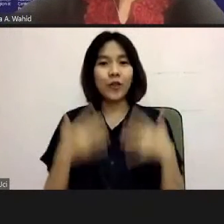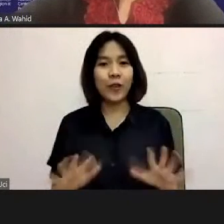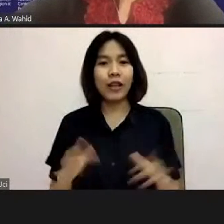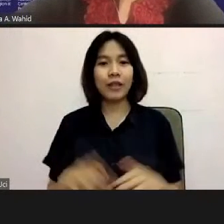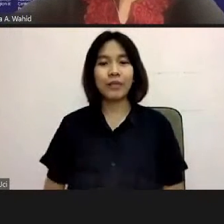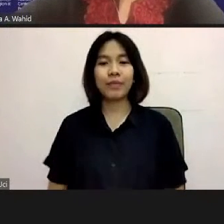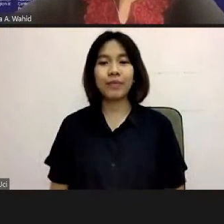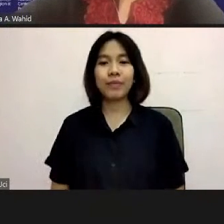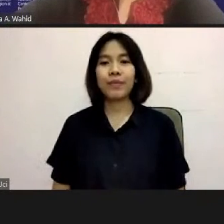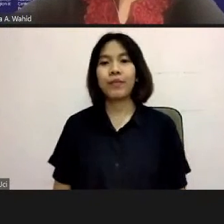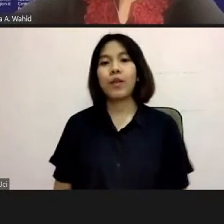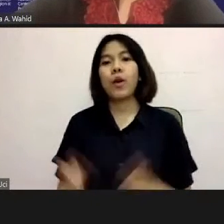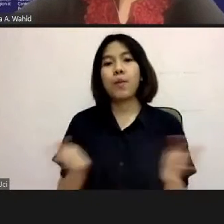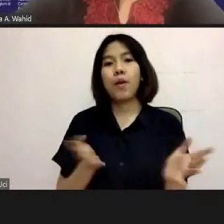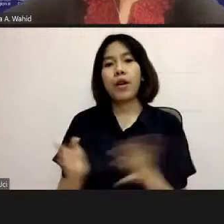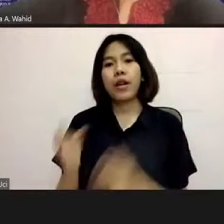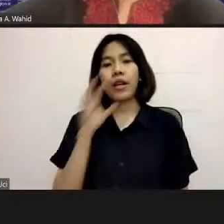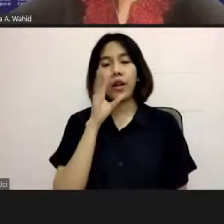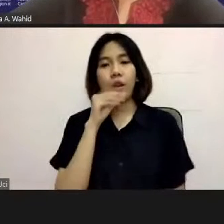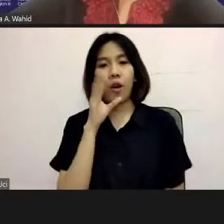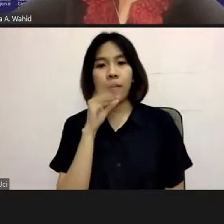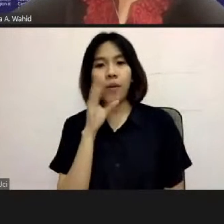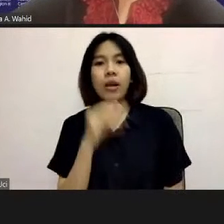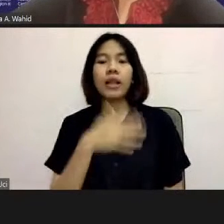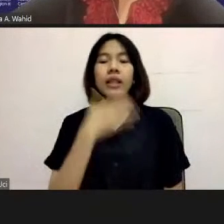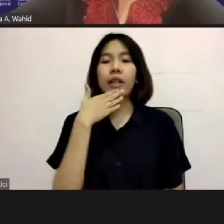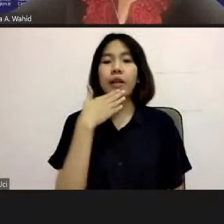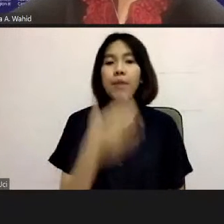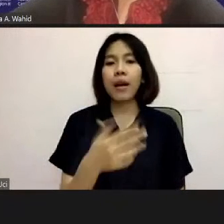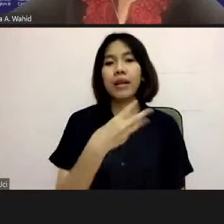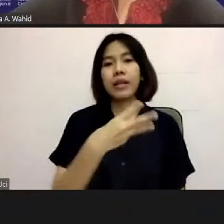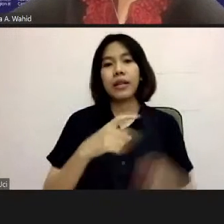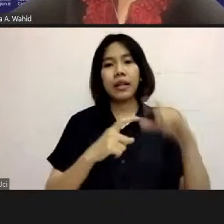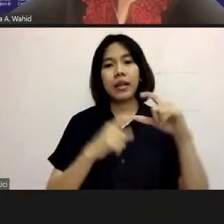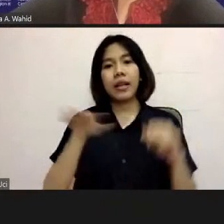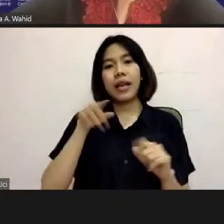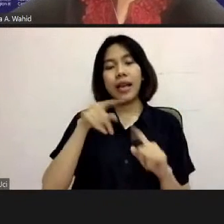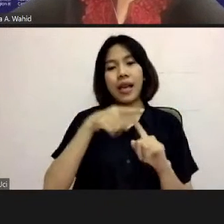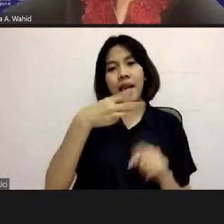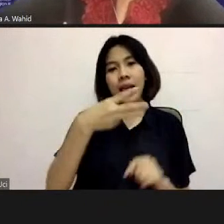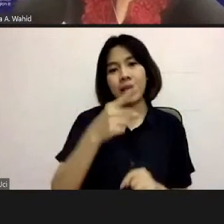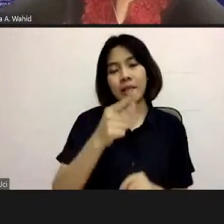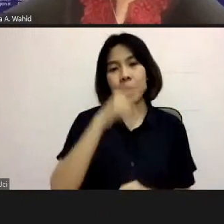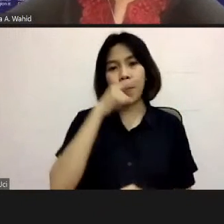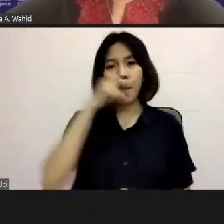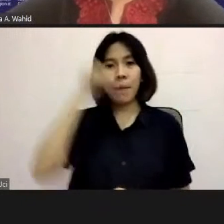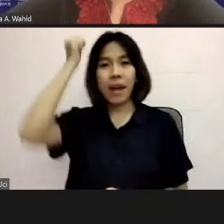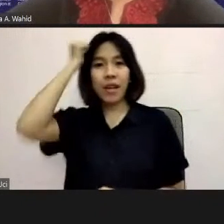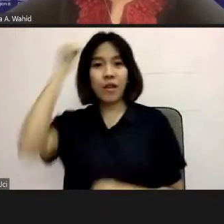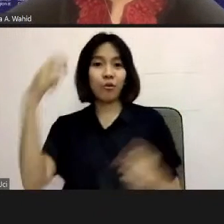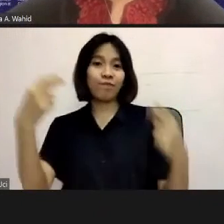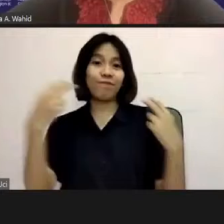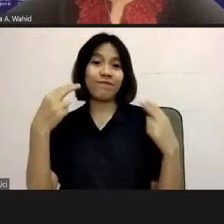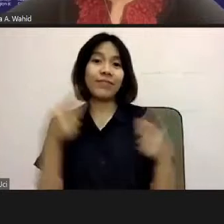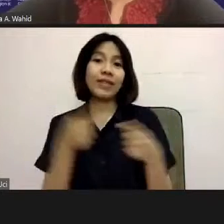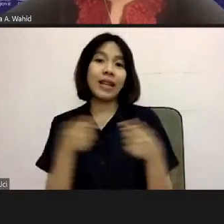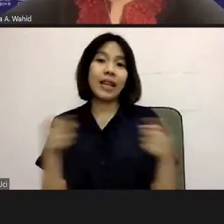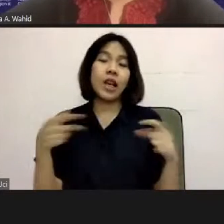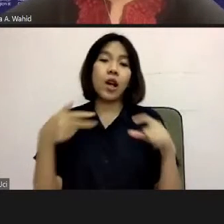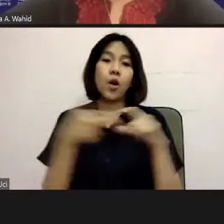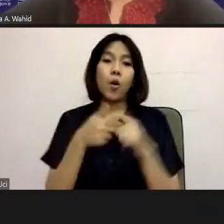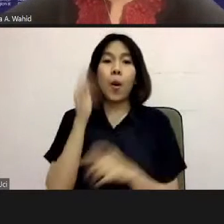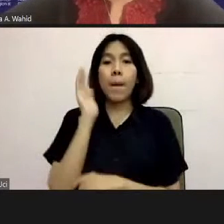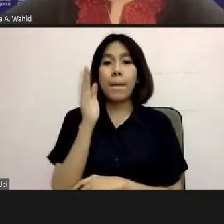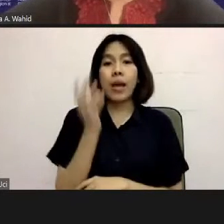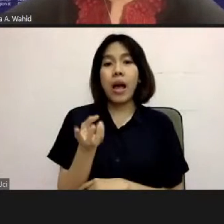Okay, thank you so much, Esther. So, ladies and gentlemen, the Q&A actually marks the end of today's webinar. To wrap everything up, it has